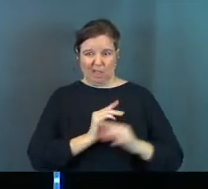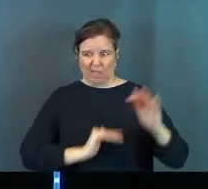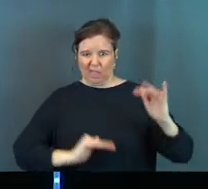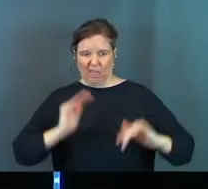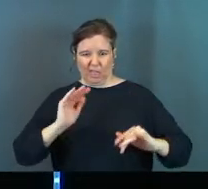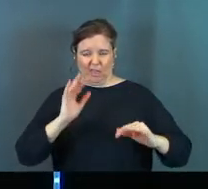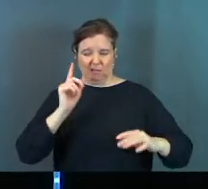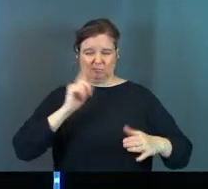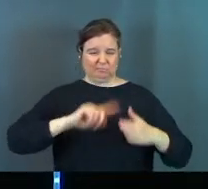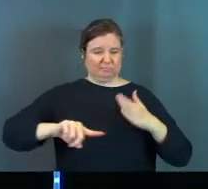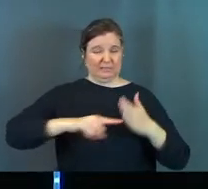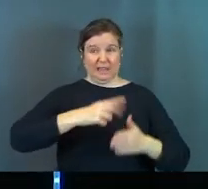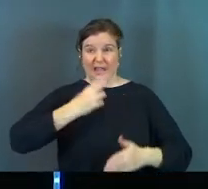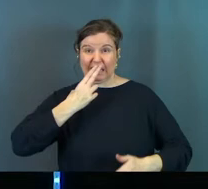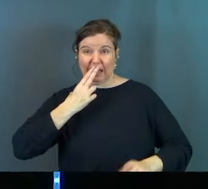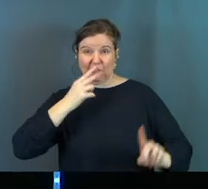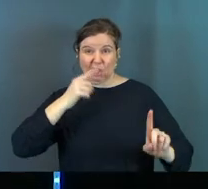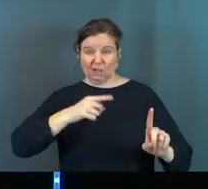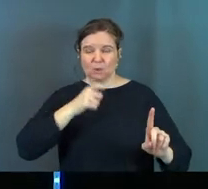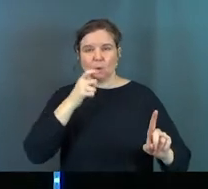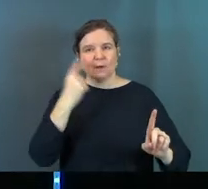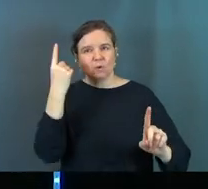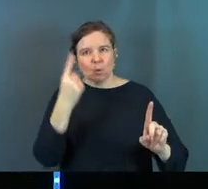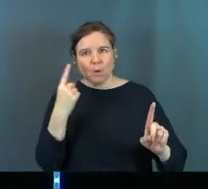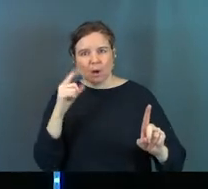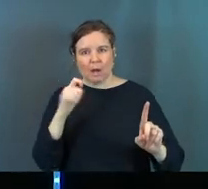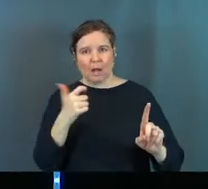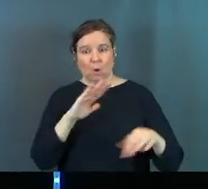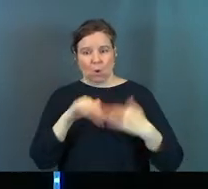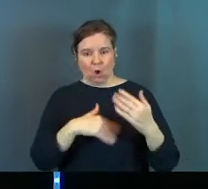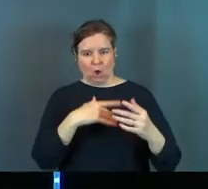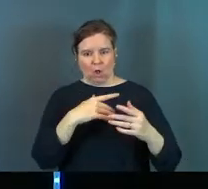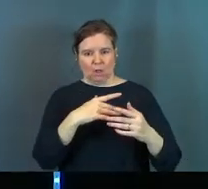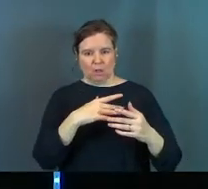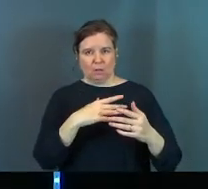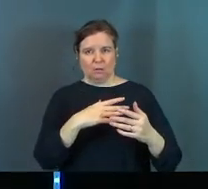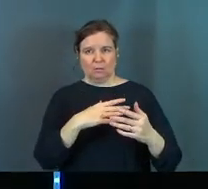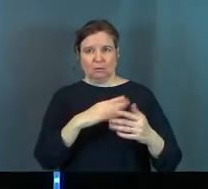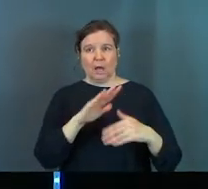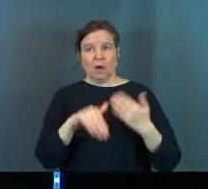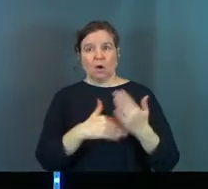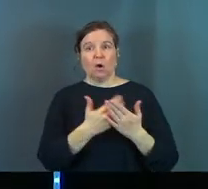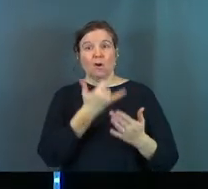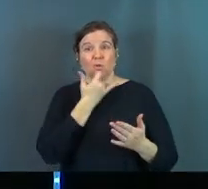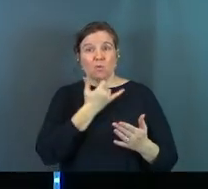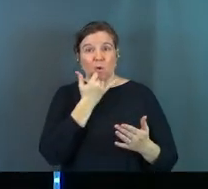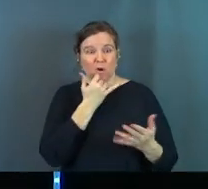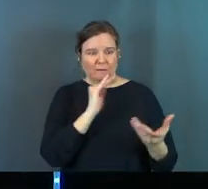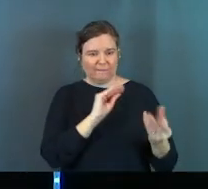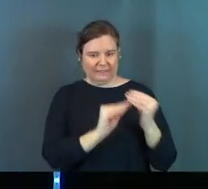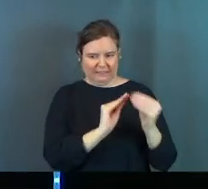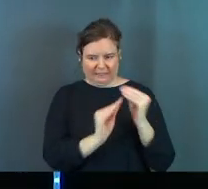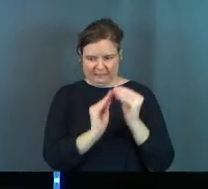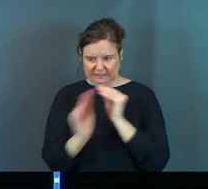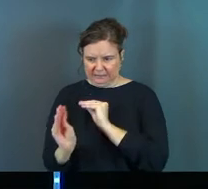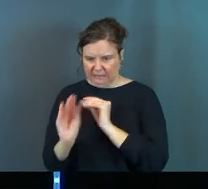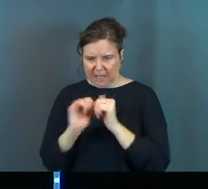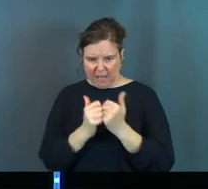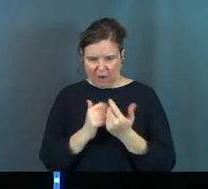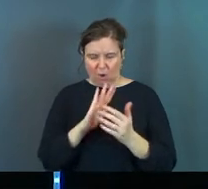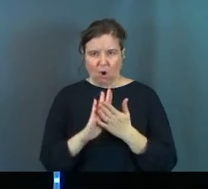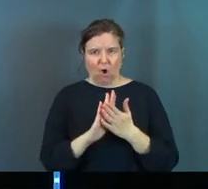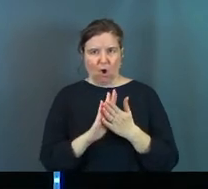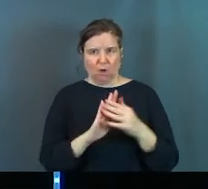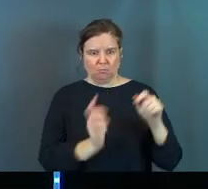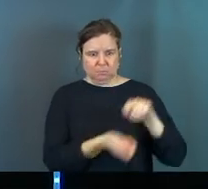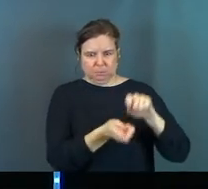and tyrants like Hitler was, you don't have to wonder how all the rights or how all the wrongs are going to be righted, how all the